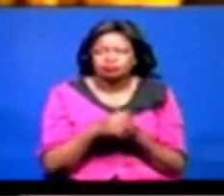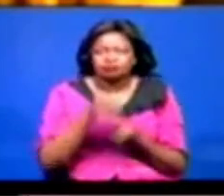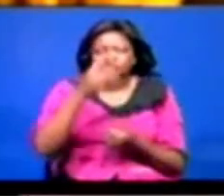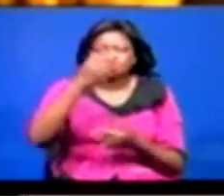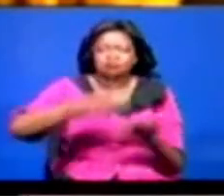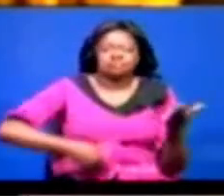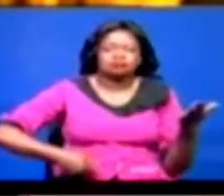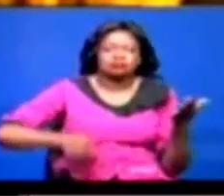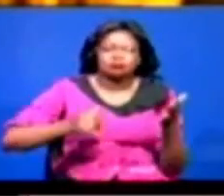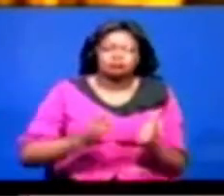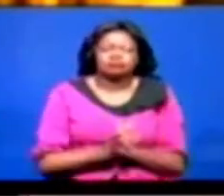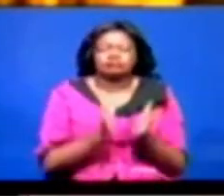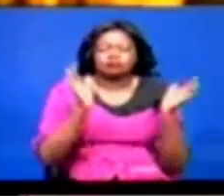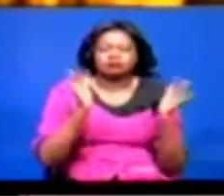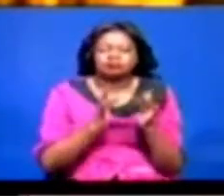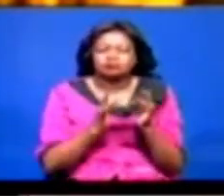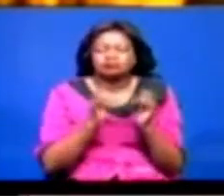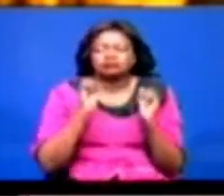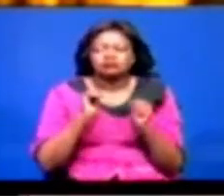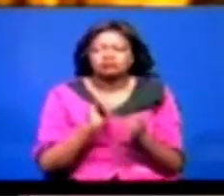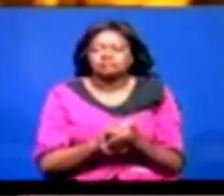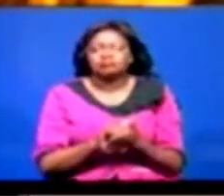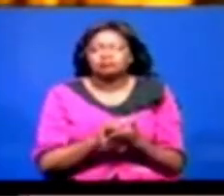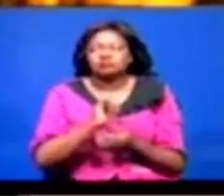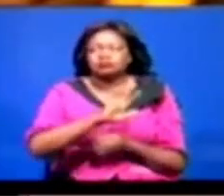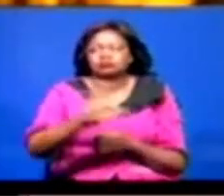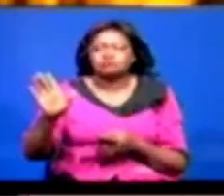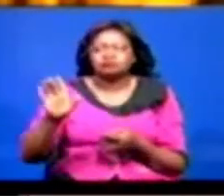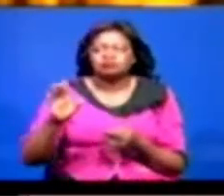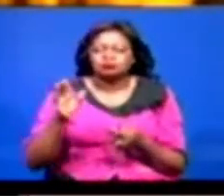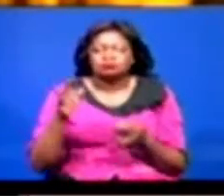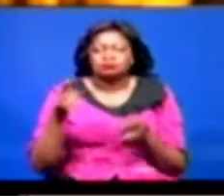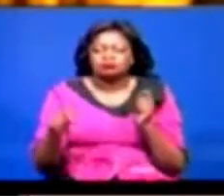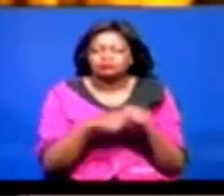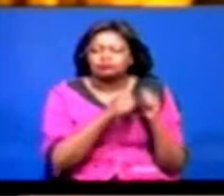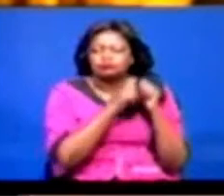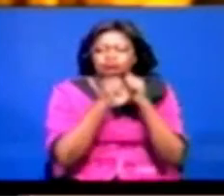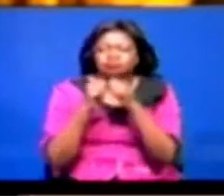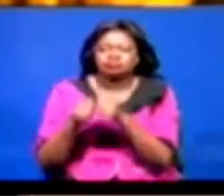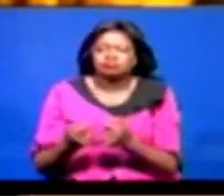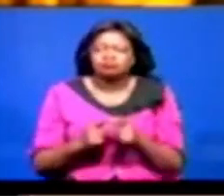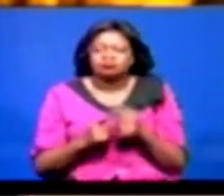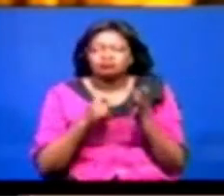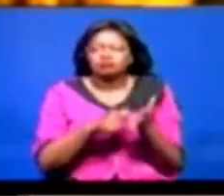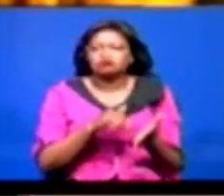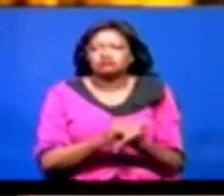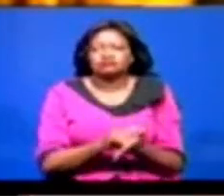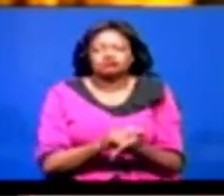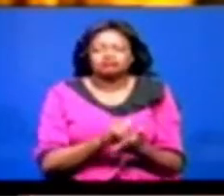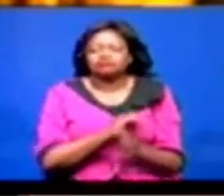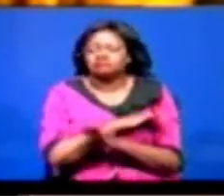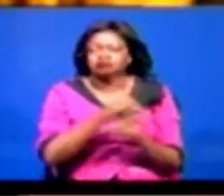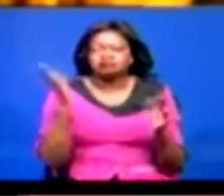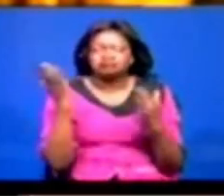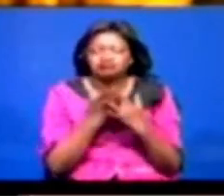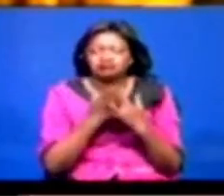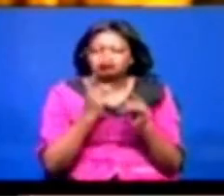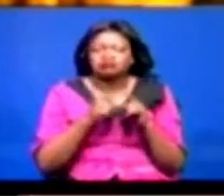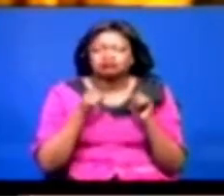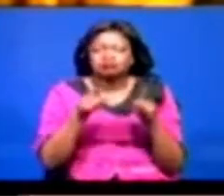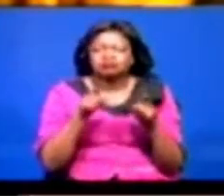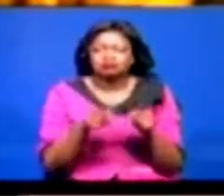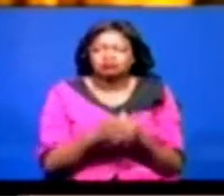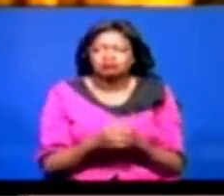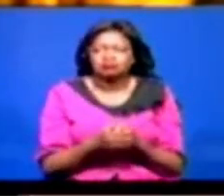public portal, it was possible for those forms to be interfered with in some way, and we'll show that there was no such interference. But the criticism now is